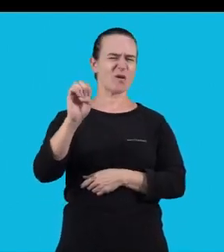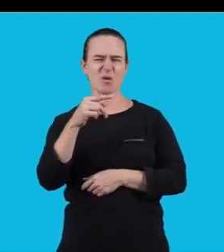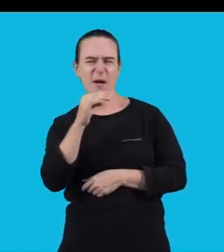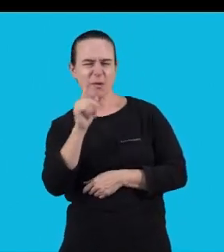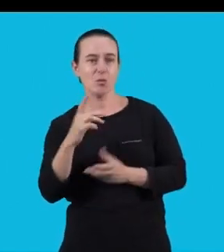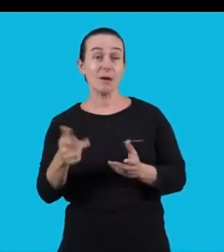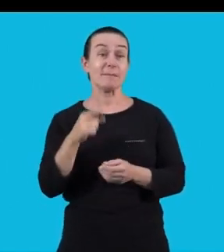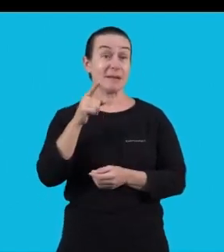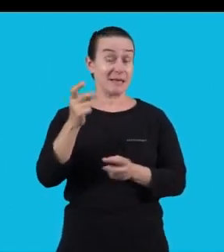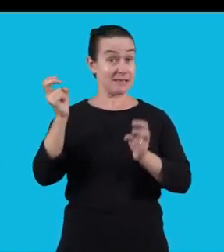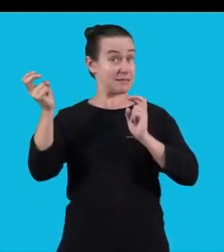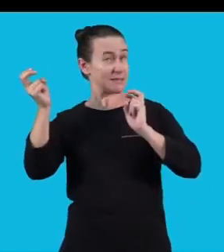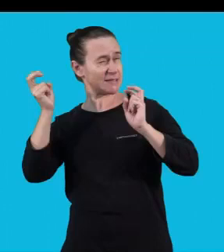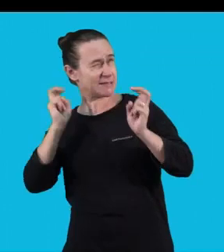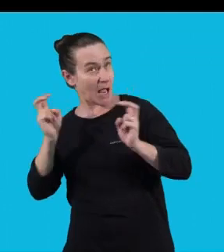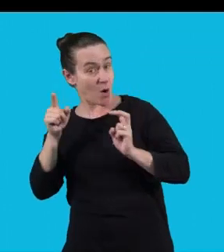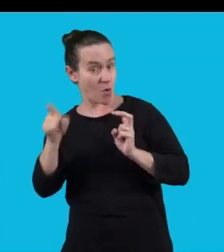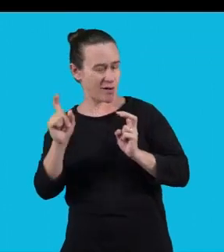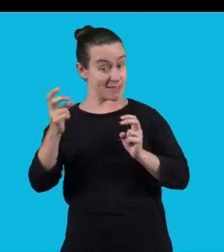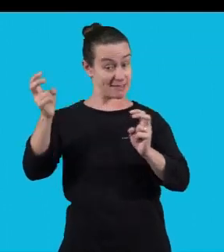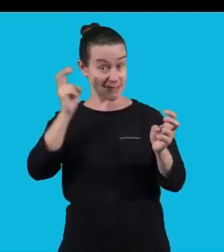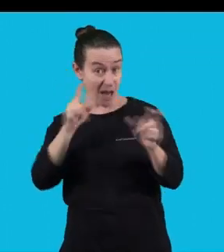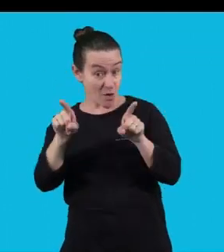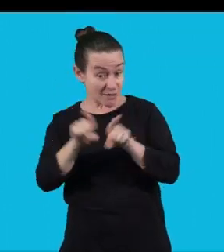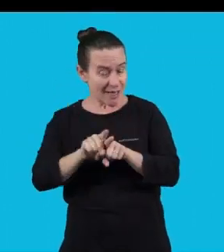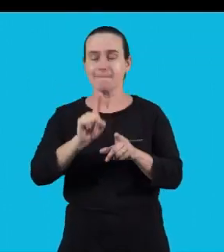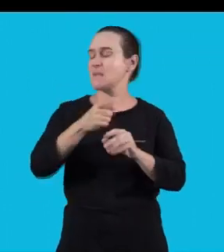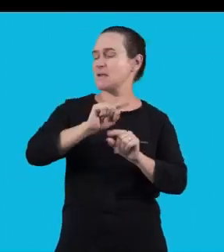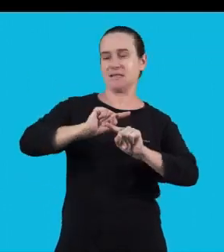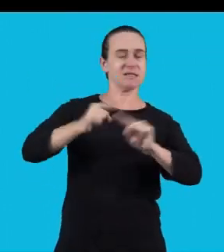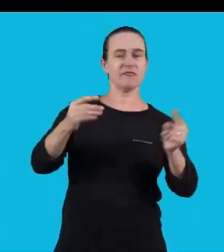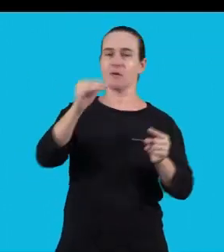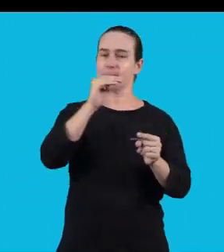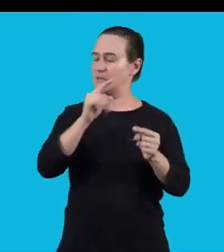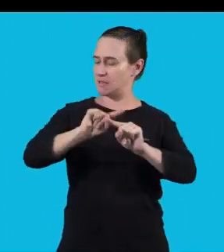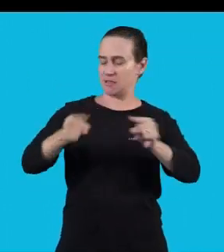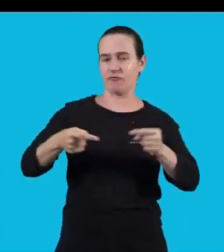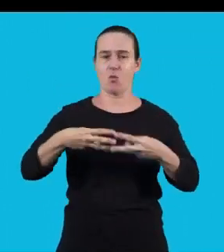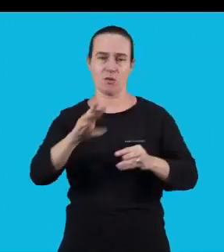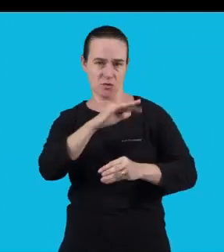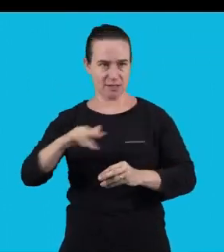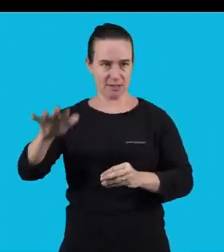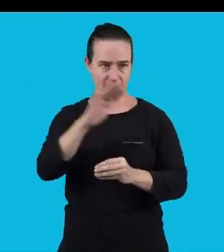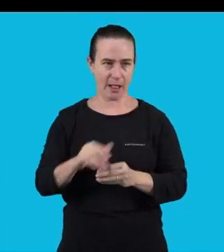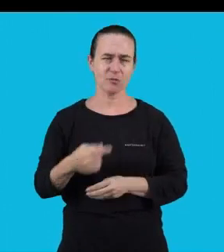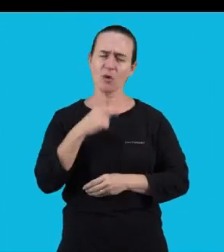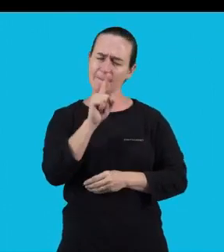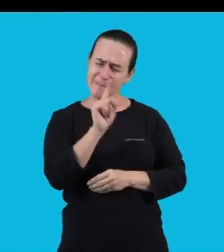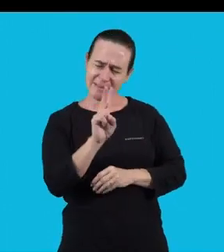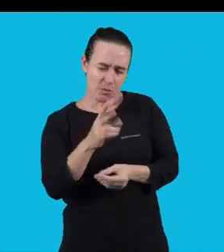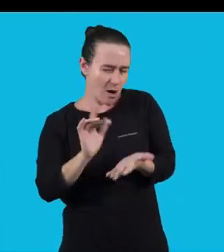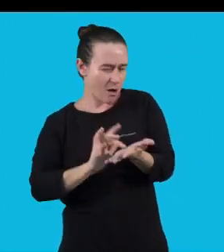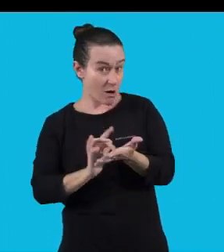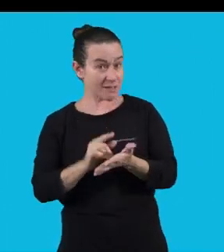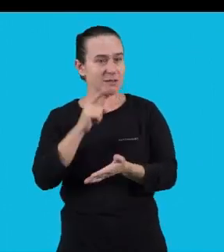are words that sound the same but have different meanings and spellings. So look at the context, and